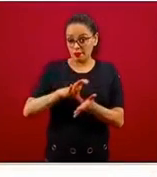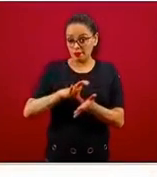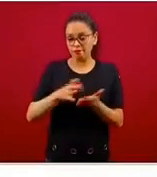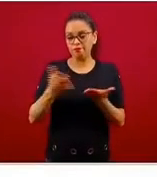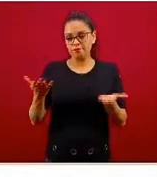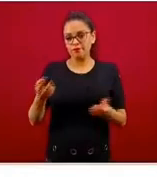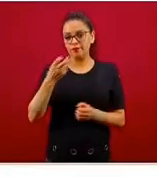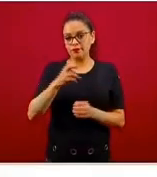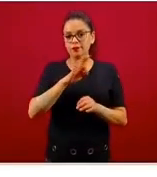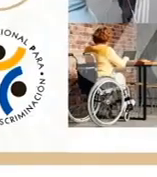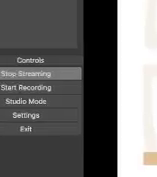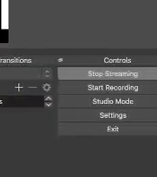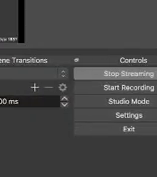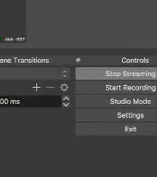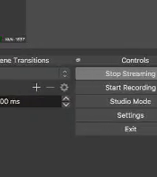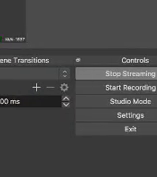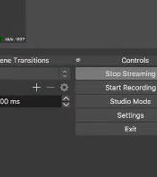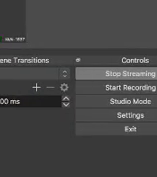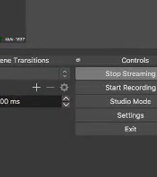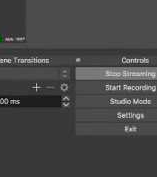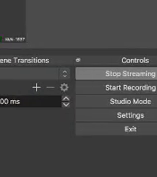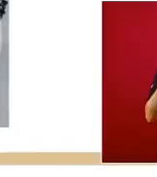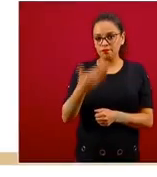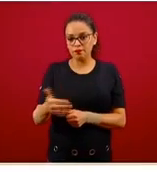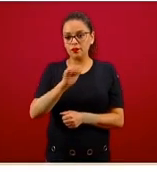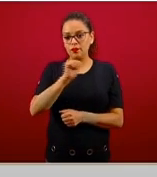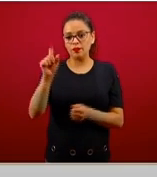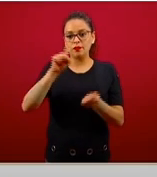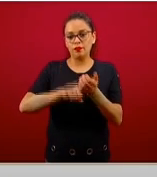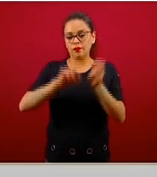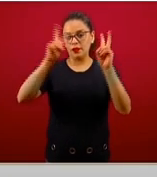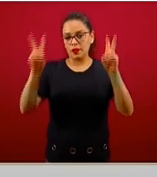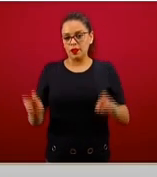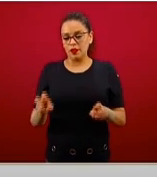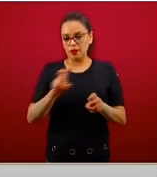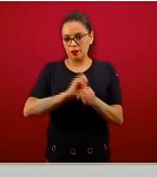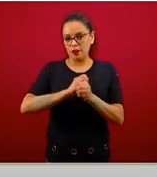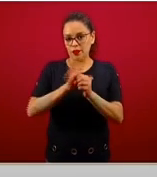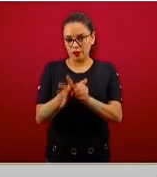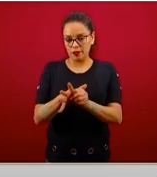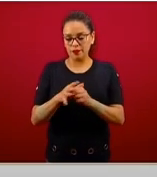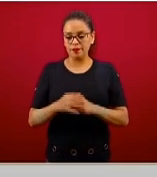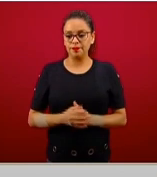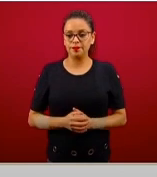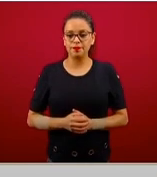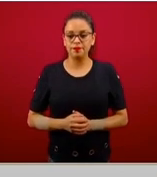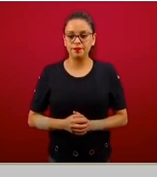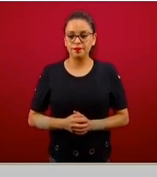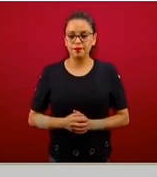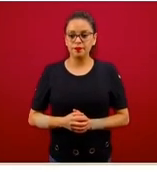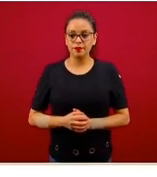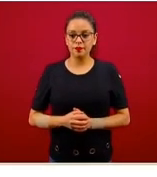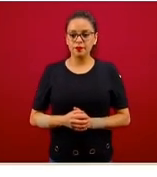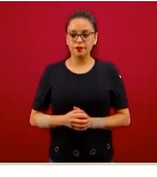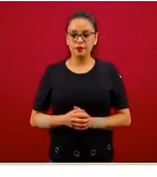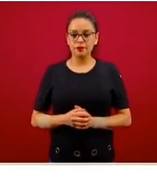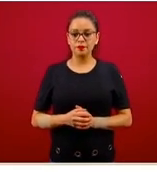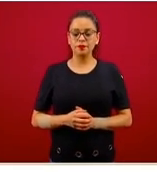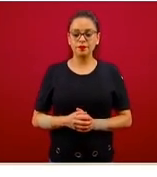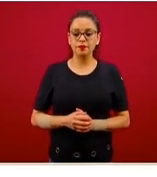have de la someone who atención has del disabilities, they're going coronavirus. to be able Nos to parece know que better uno how de to be los able to help them. principales